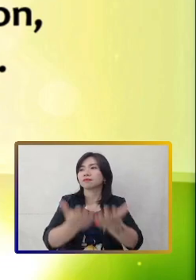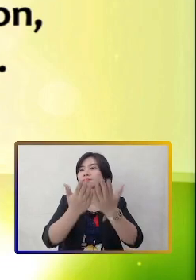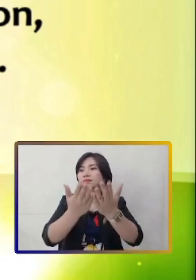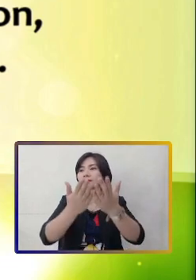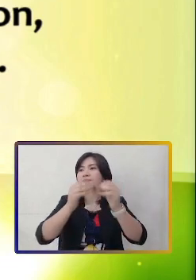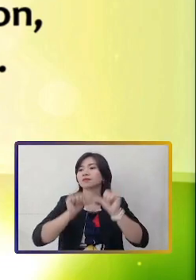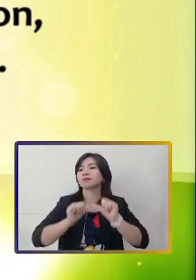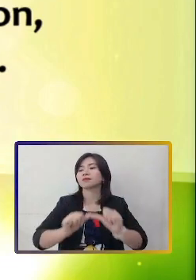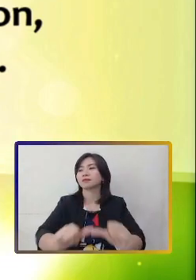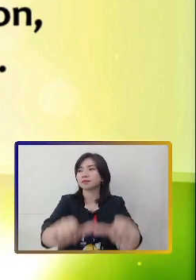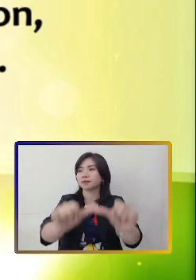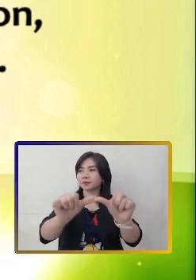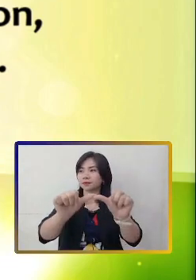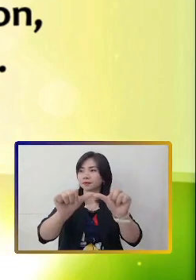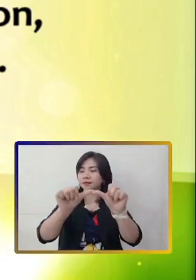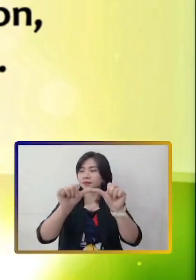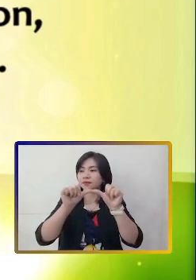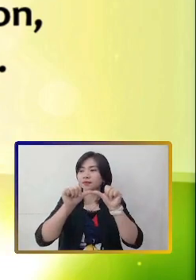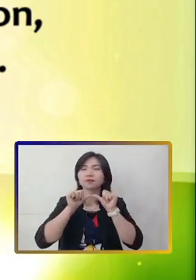Bible